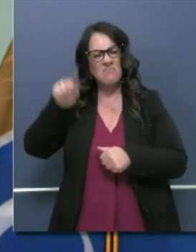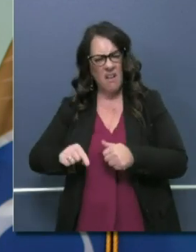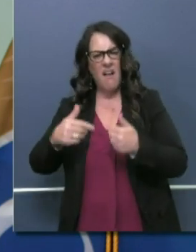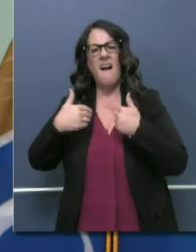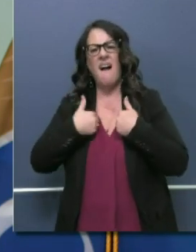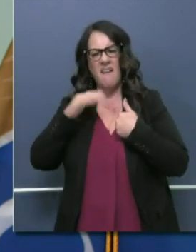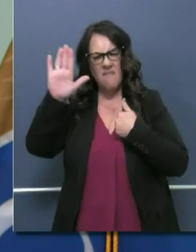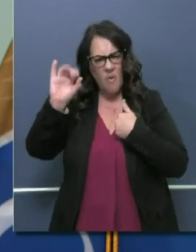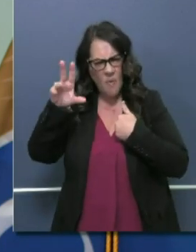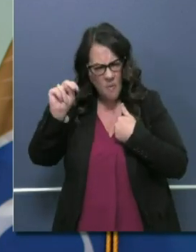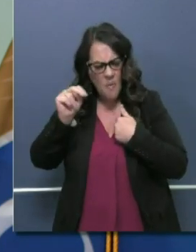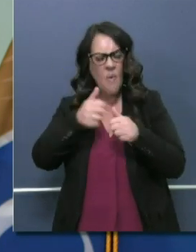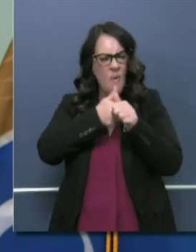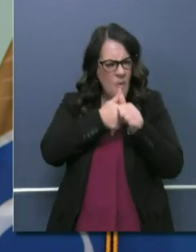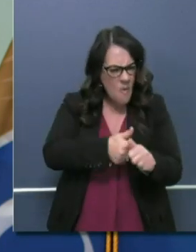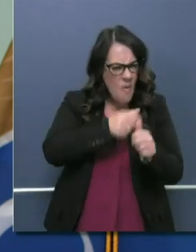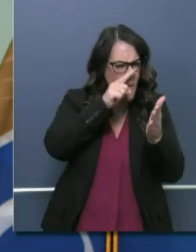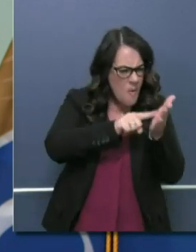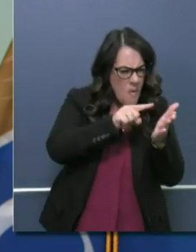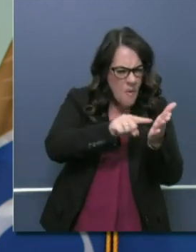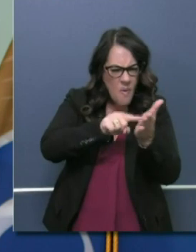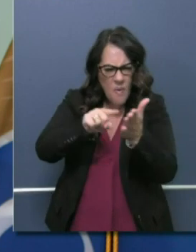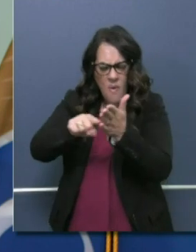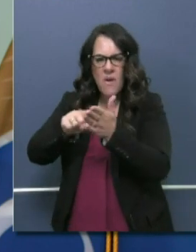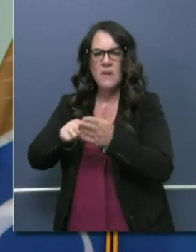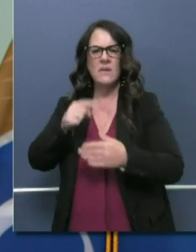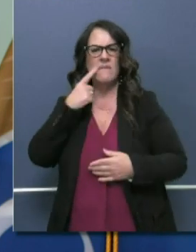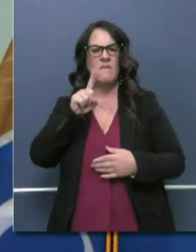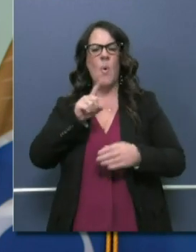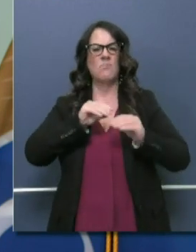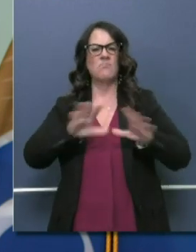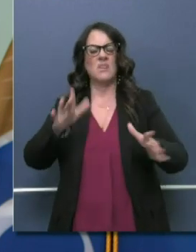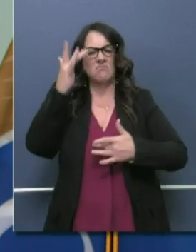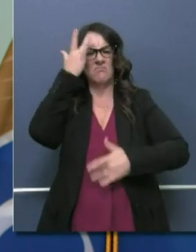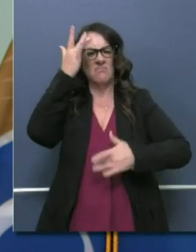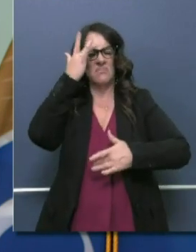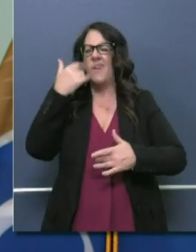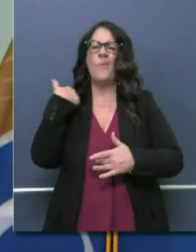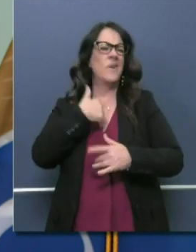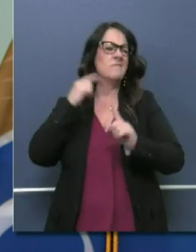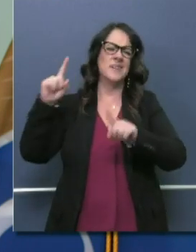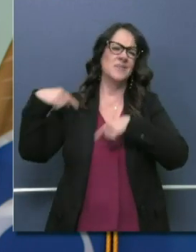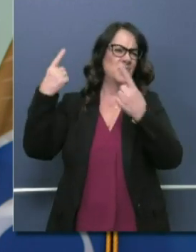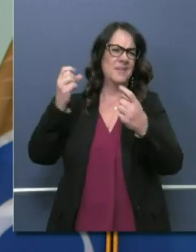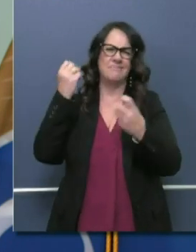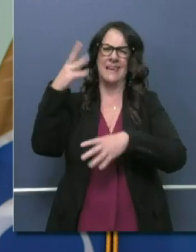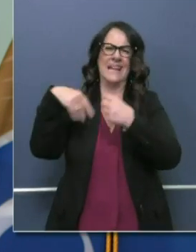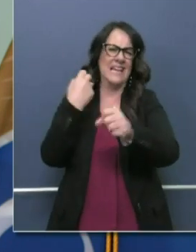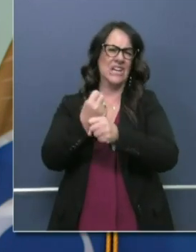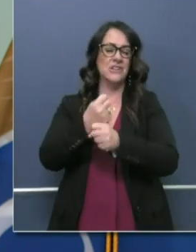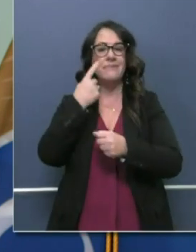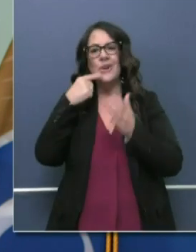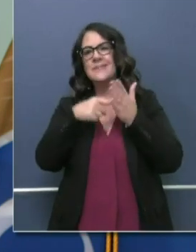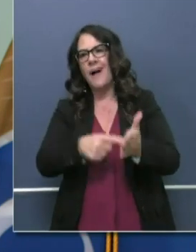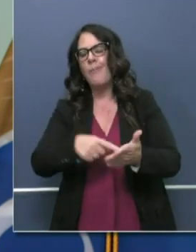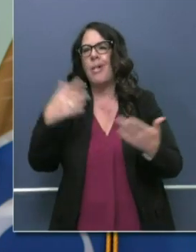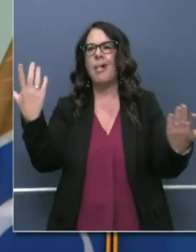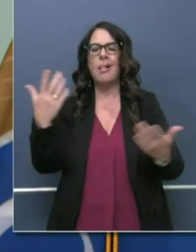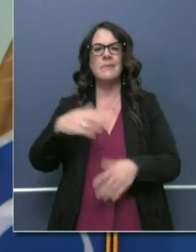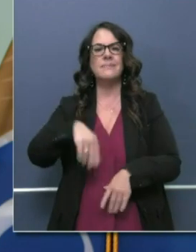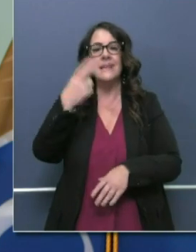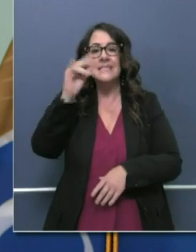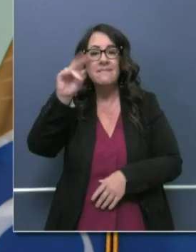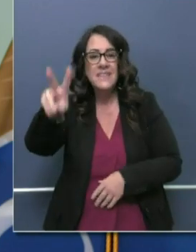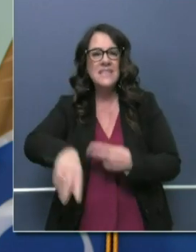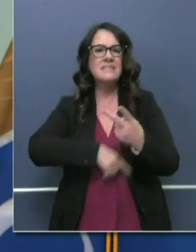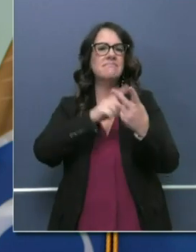tracing as it relates to disease, infectious disease for years and years and years, for decades. STDs, issues of HIV